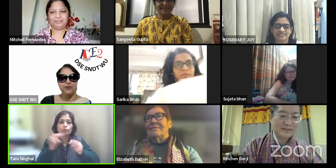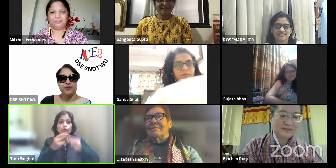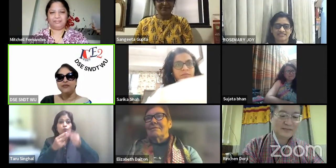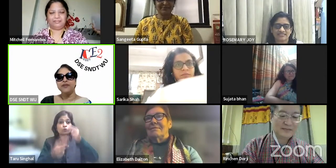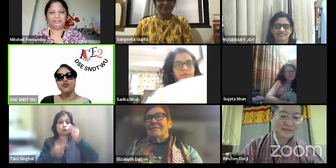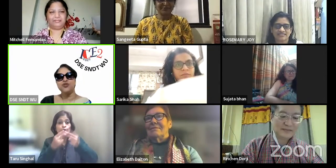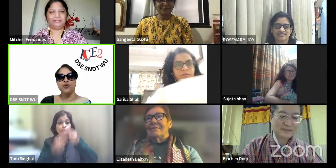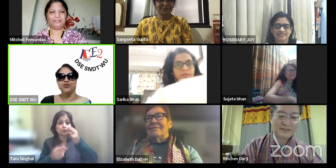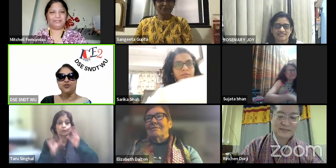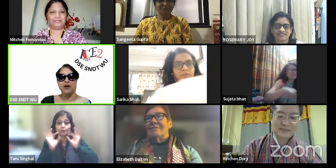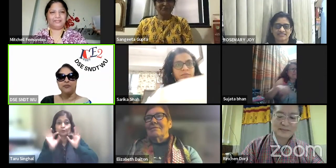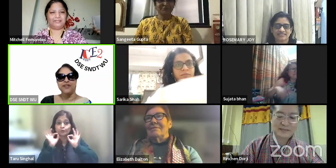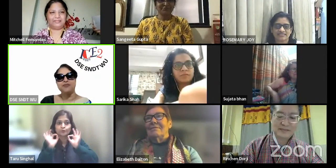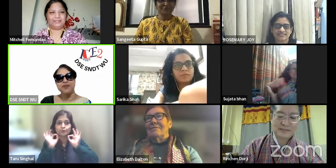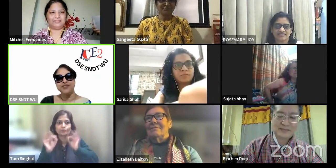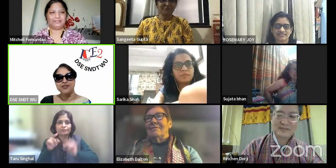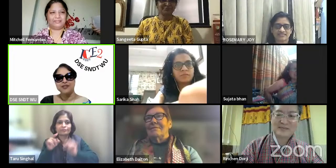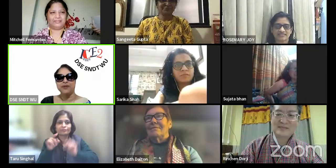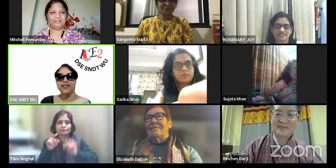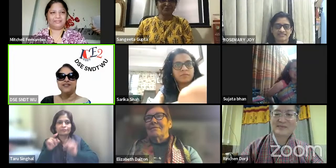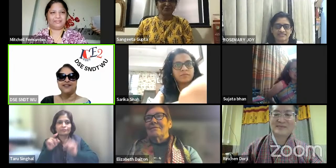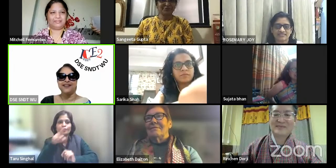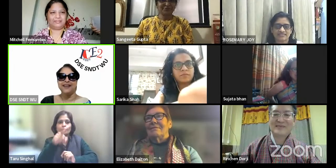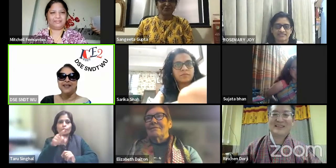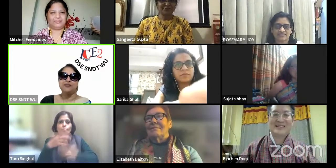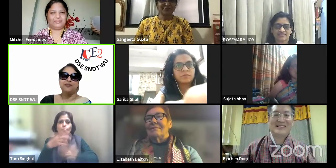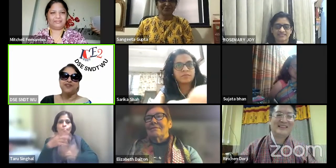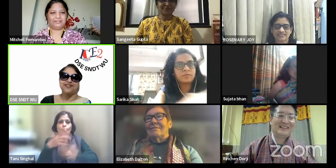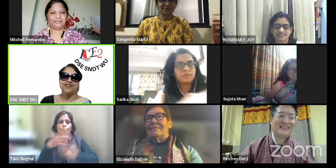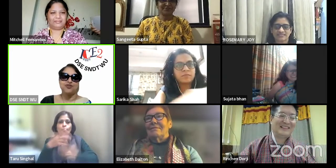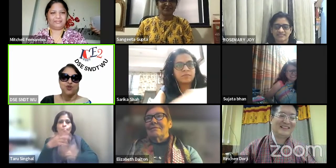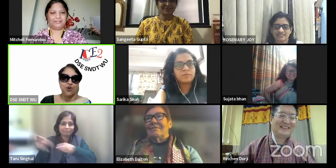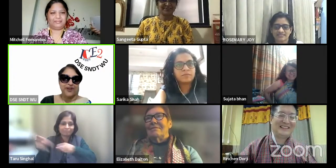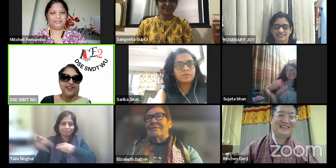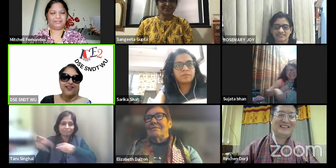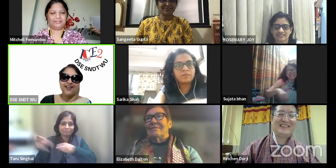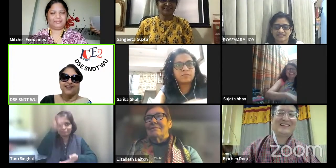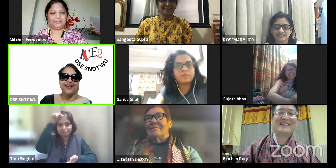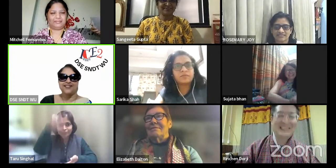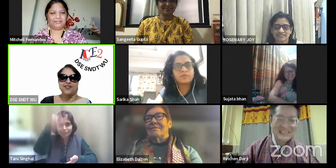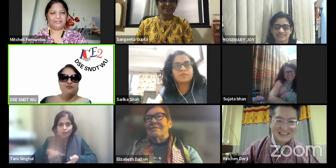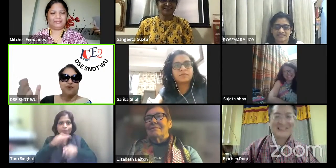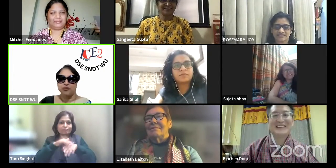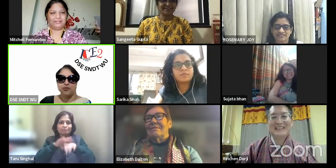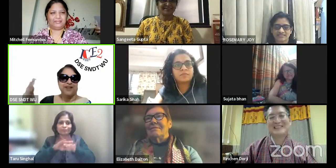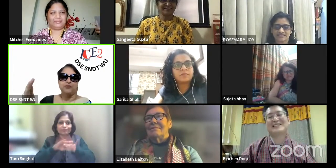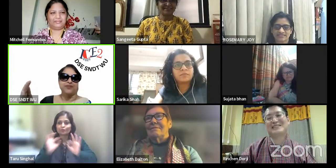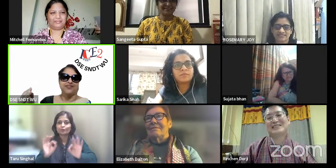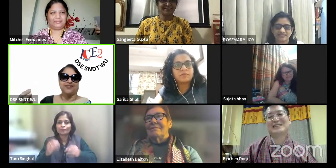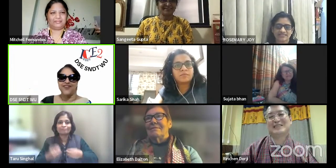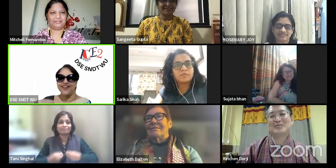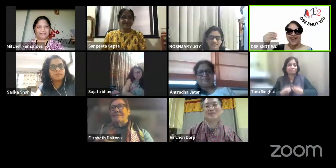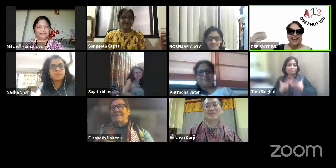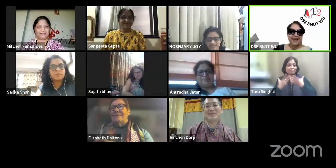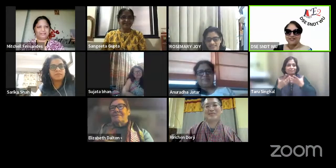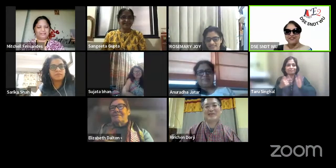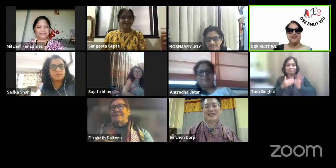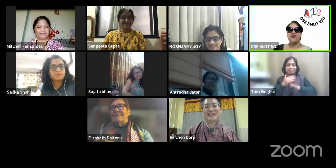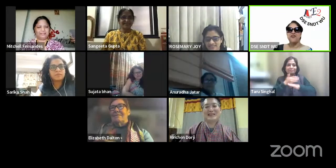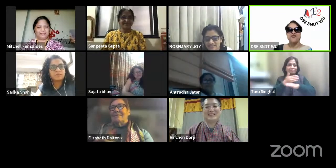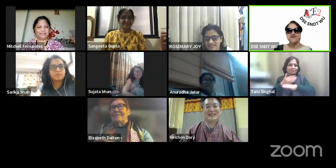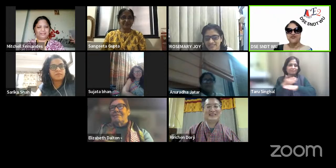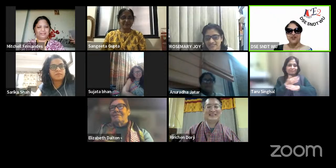and really makes you want to come and experience the place and Yes. experience the joy that Yes. is probably within the very